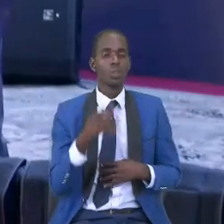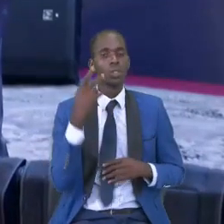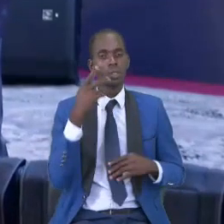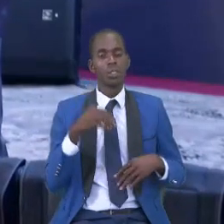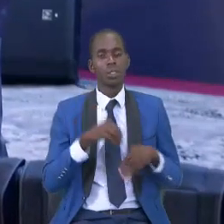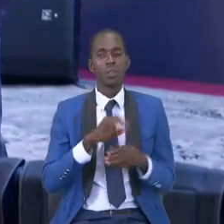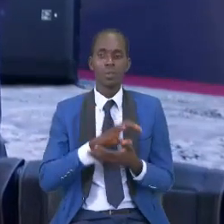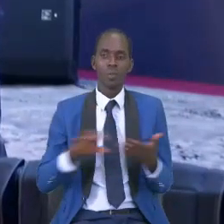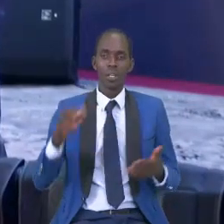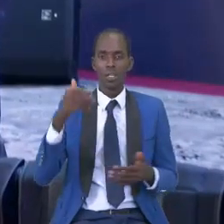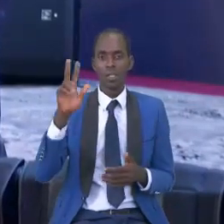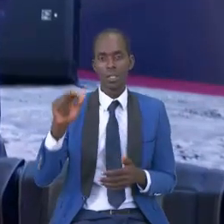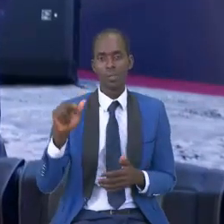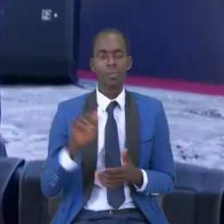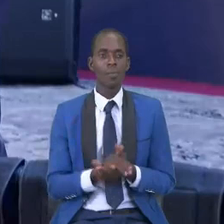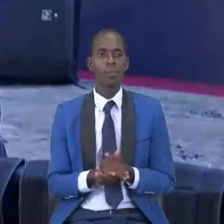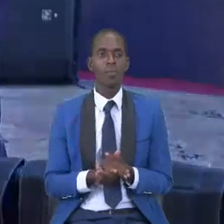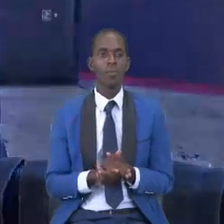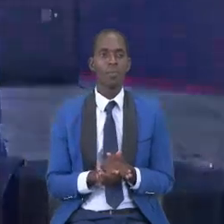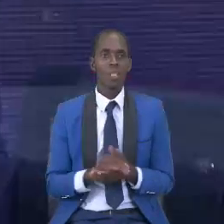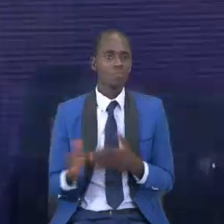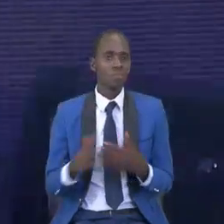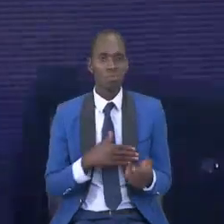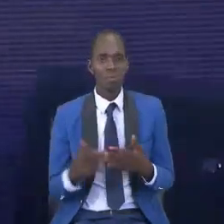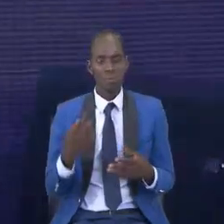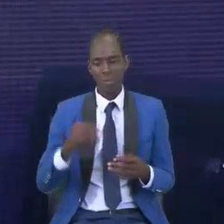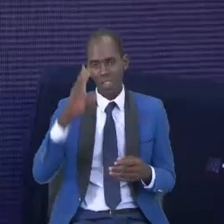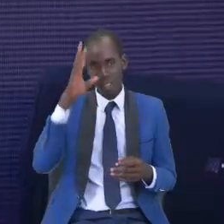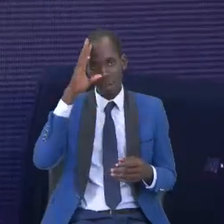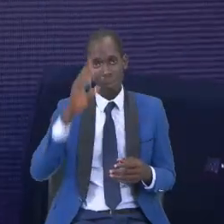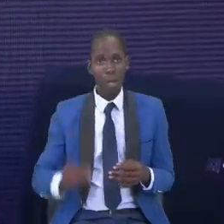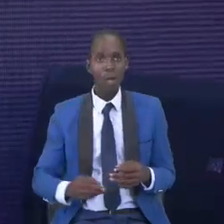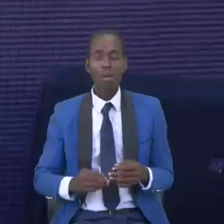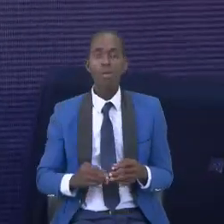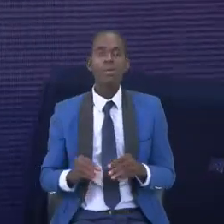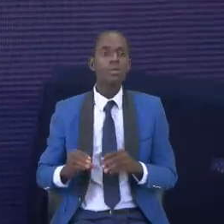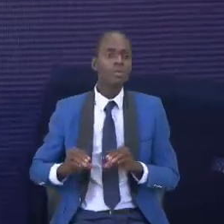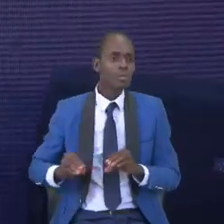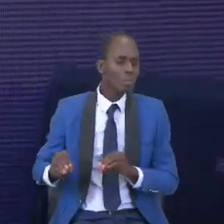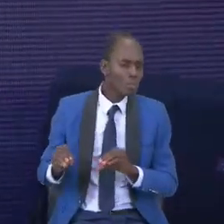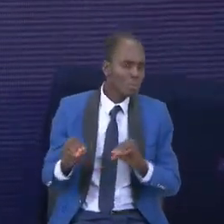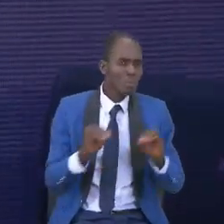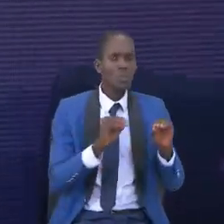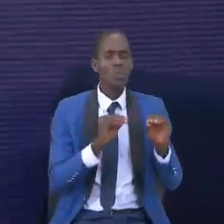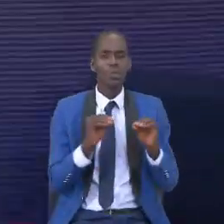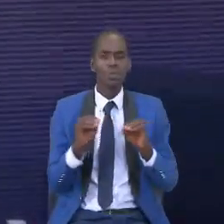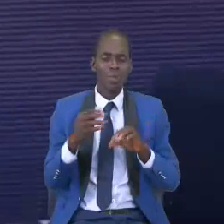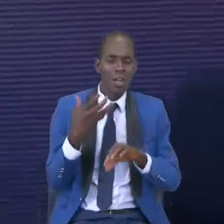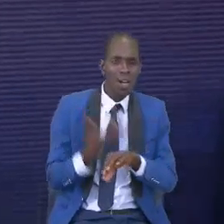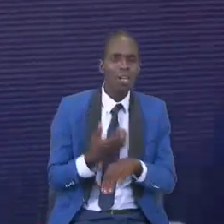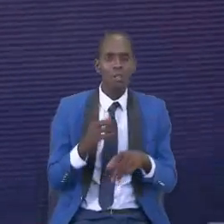men rowed hard to bring it to land, but they could not.